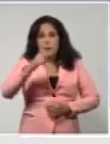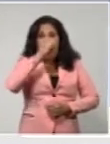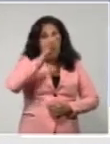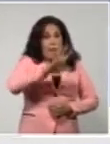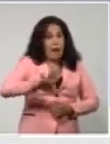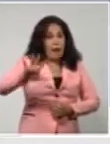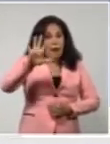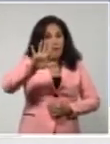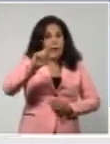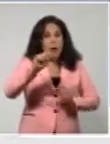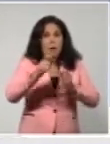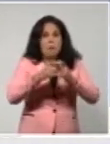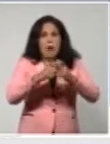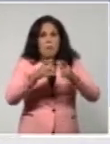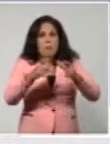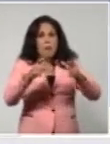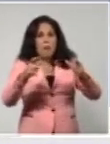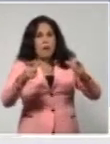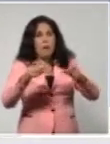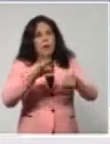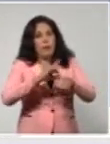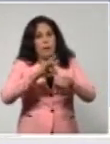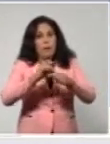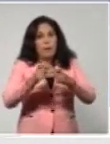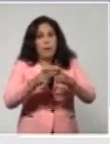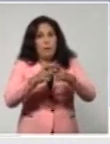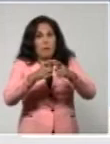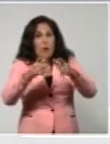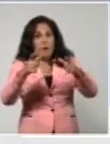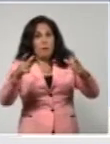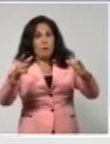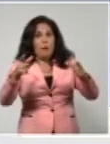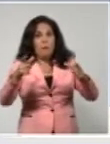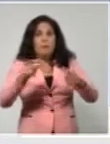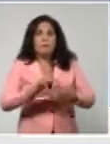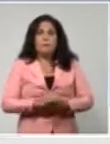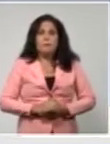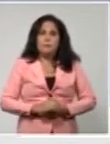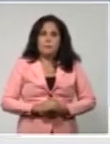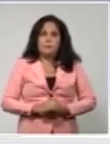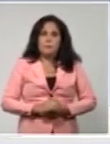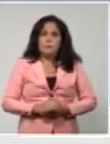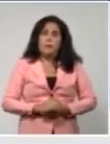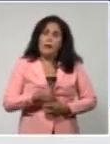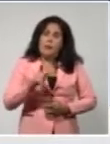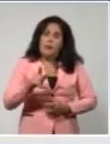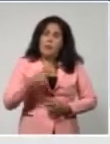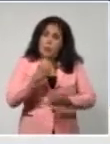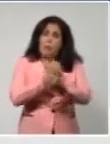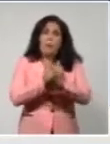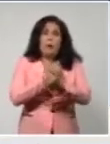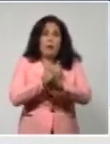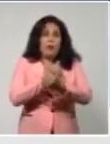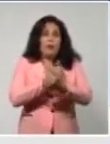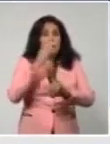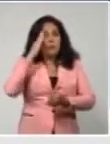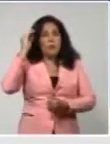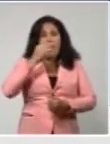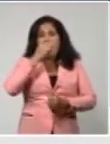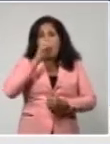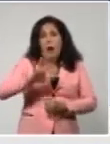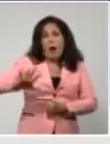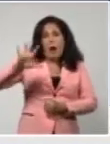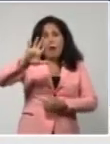that sometimes exist in reaching the entire population due to problems that may exist between different tribes and